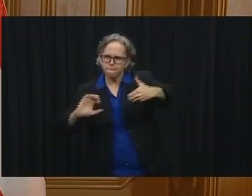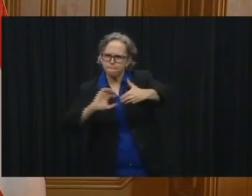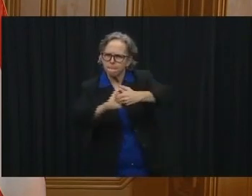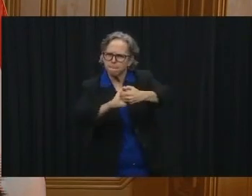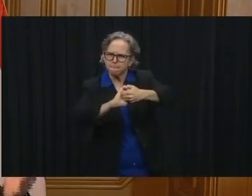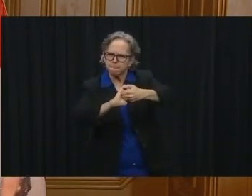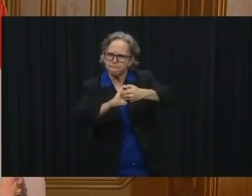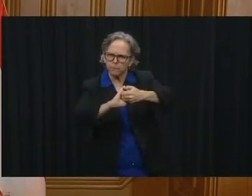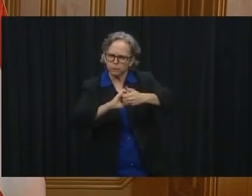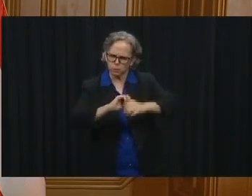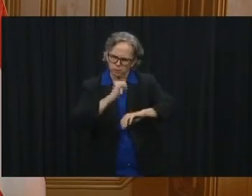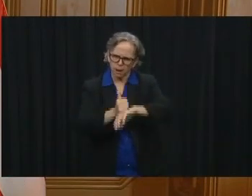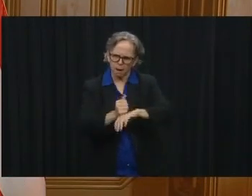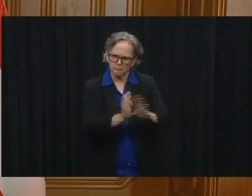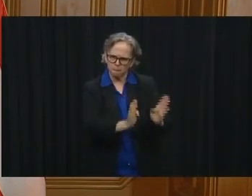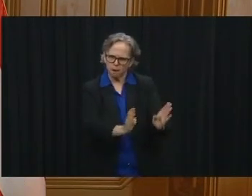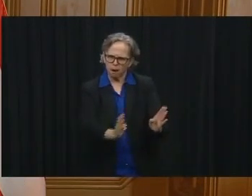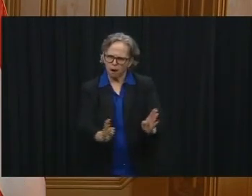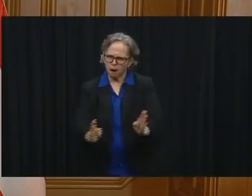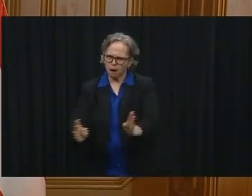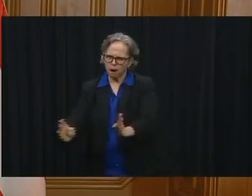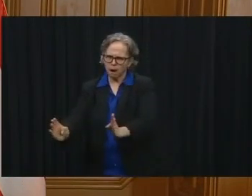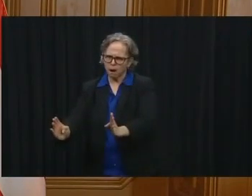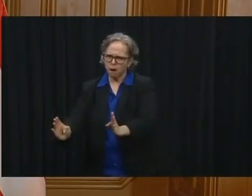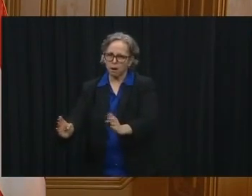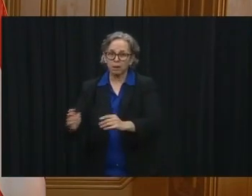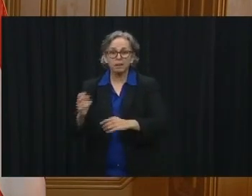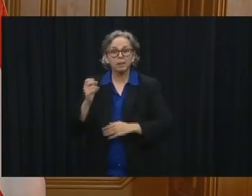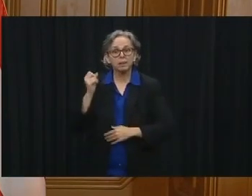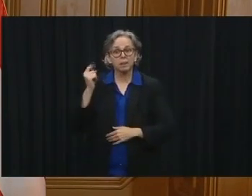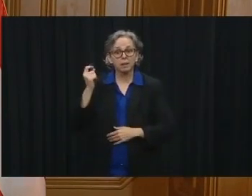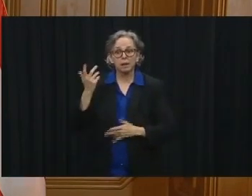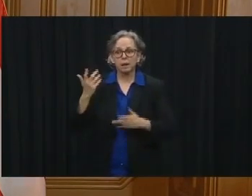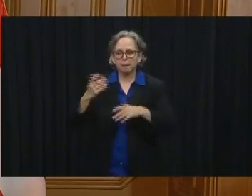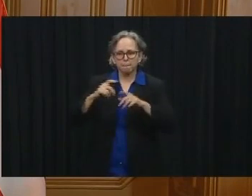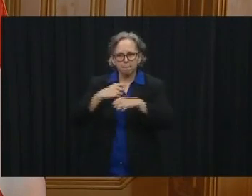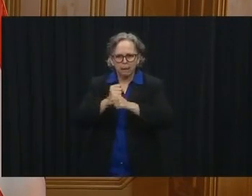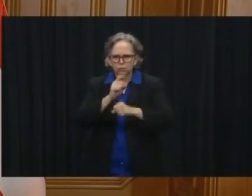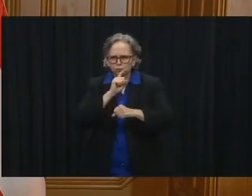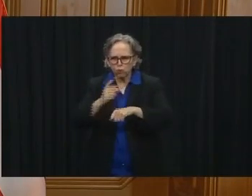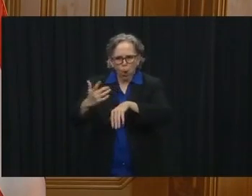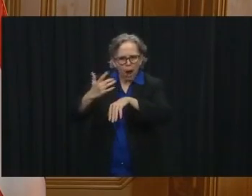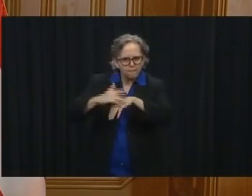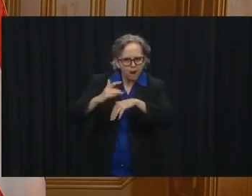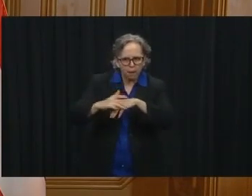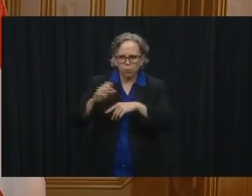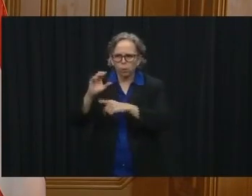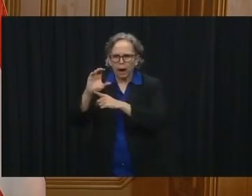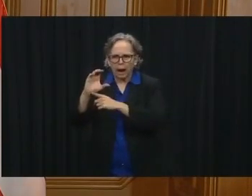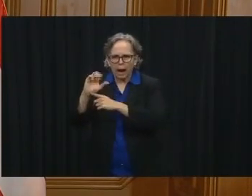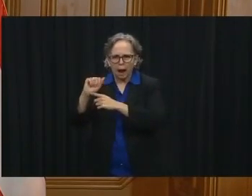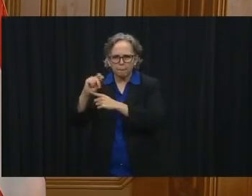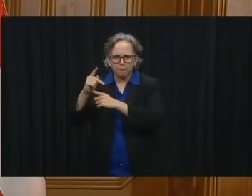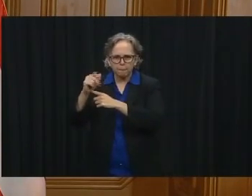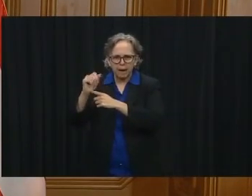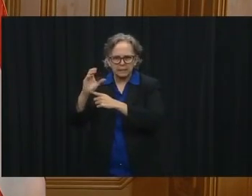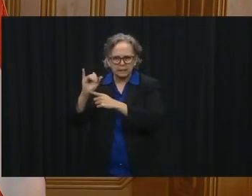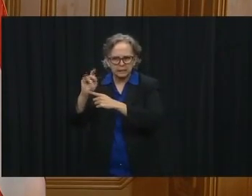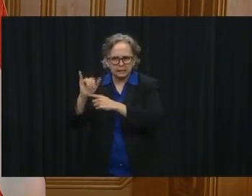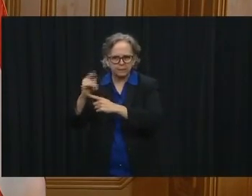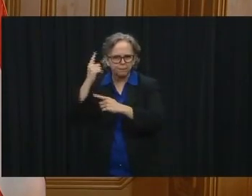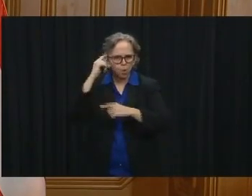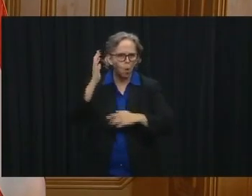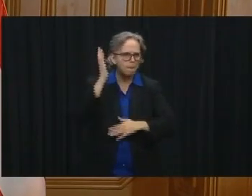on expanding capacity. We do not know exactly at this point what the capacity will